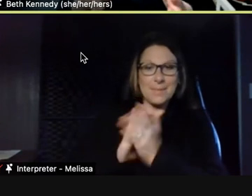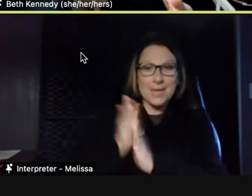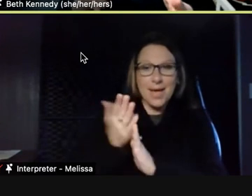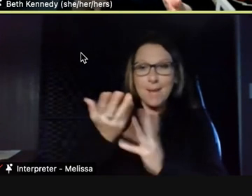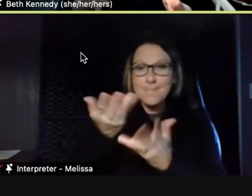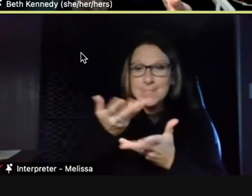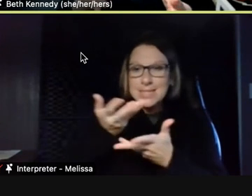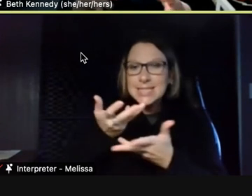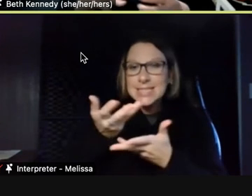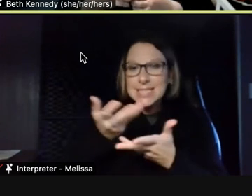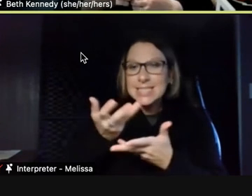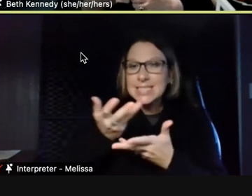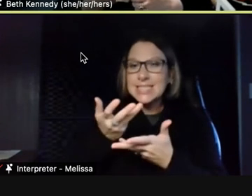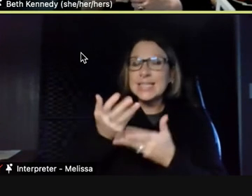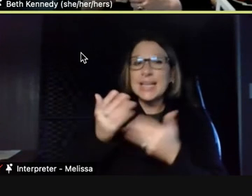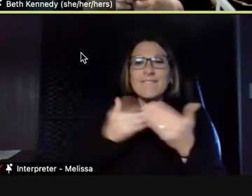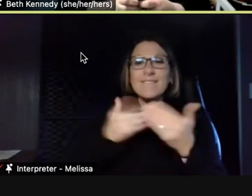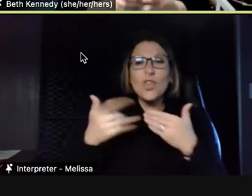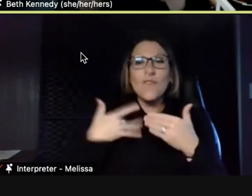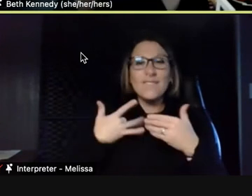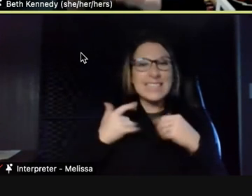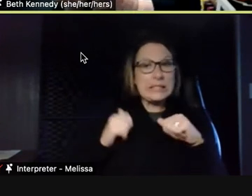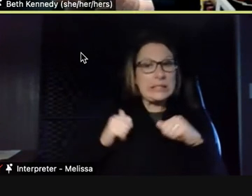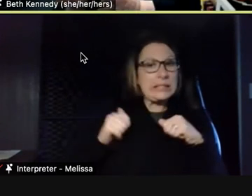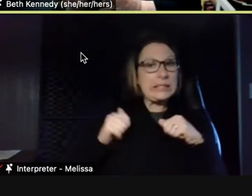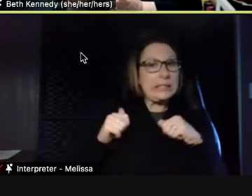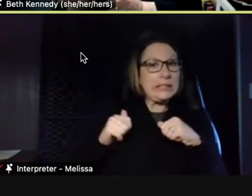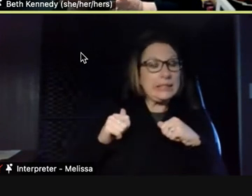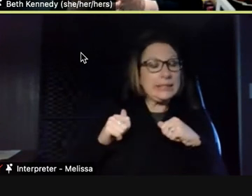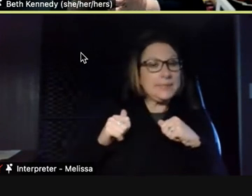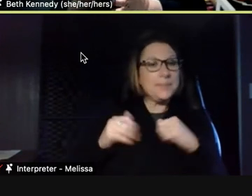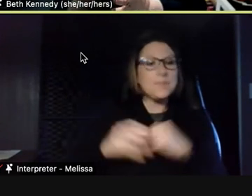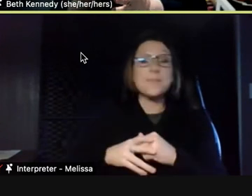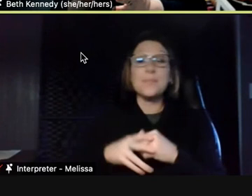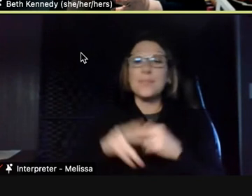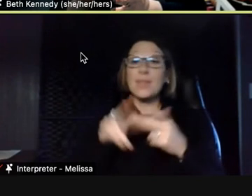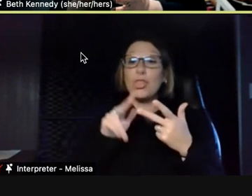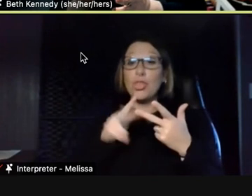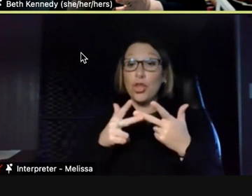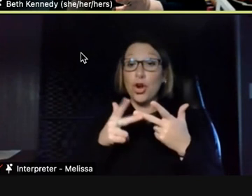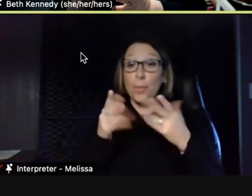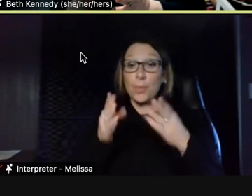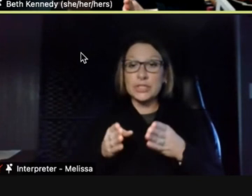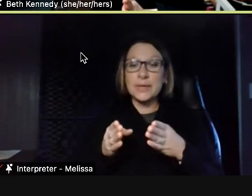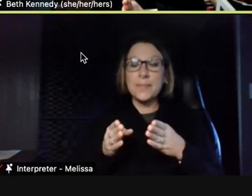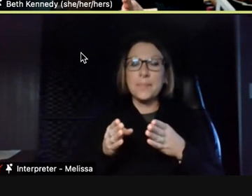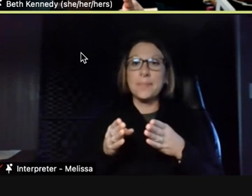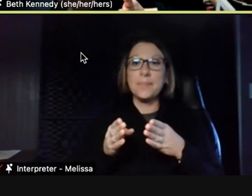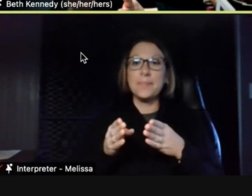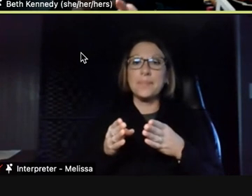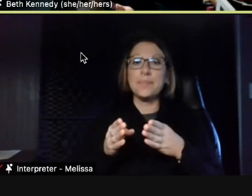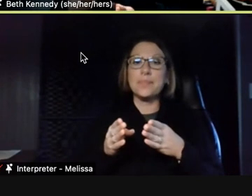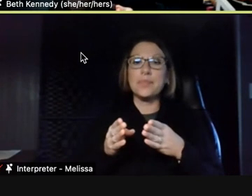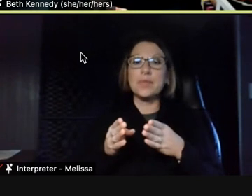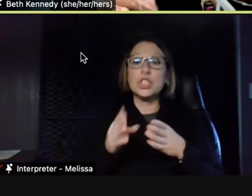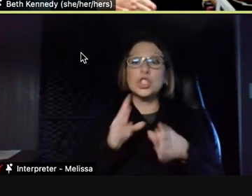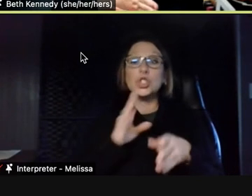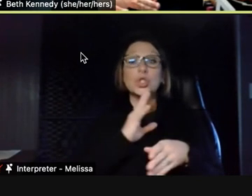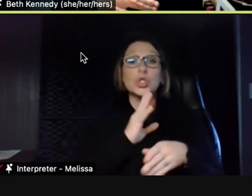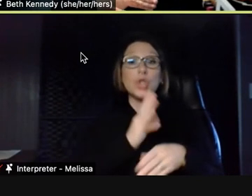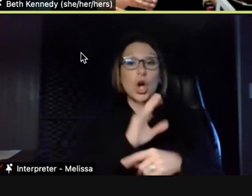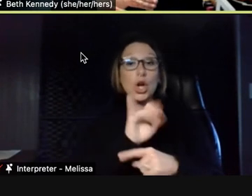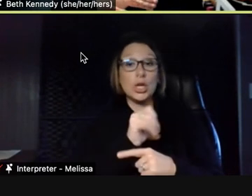that he's not so sure about. And then the third person is talking to Jarvis